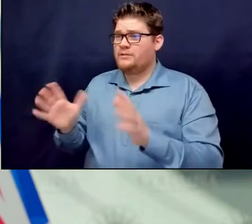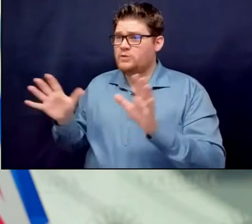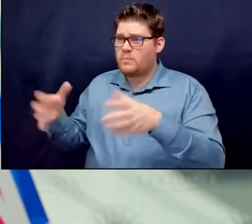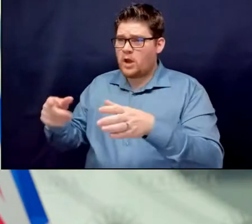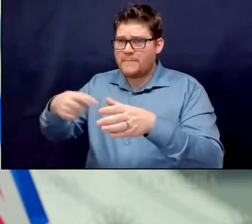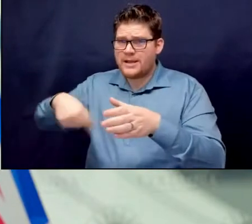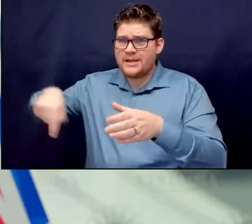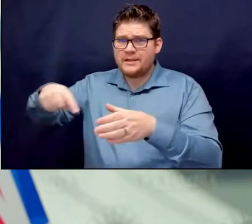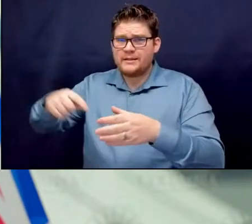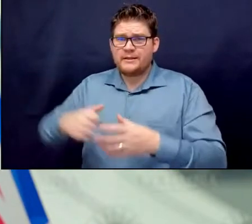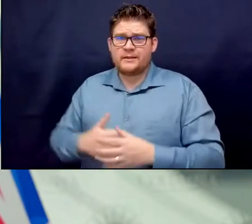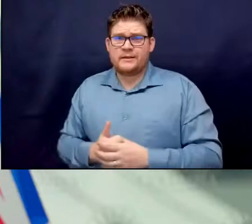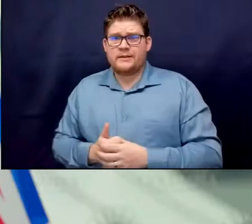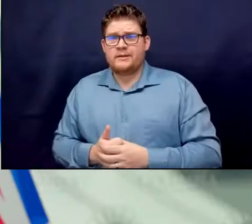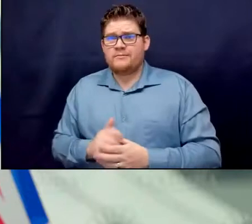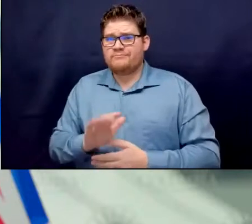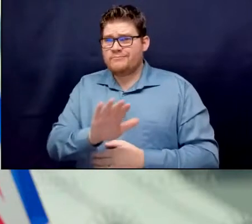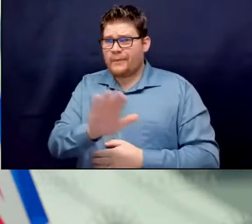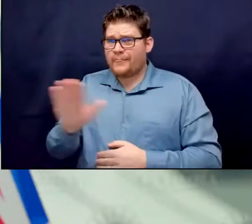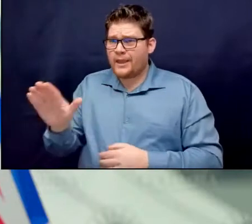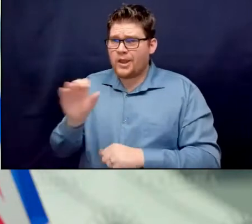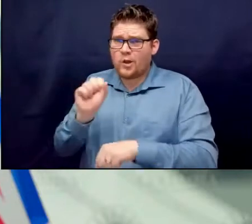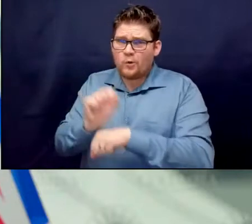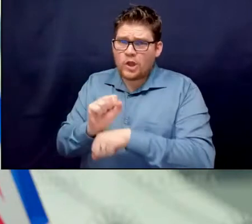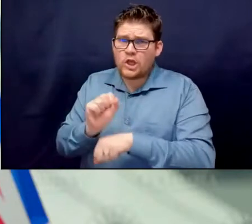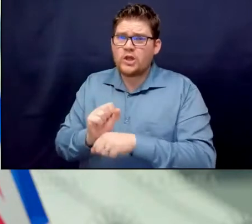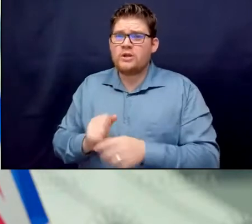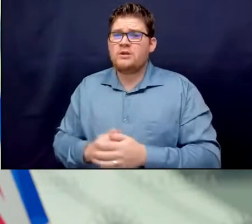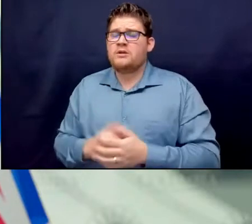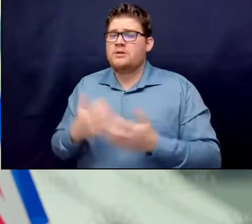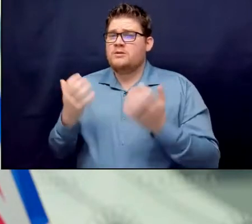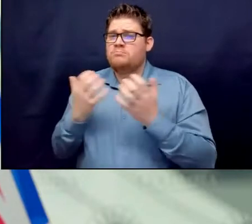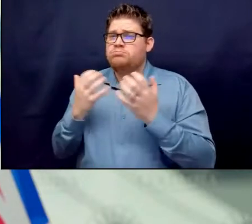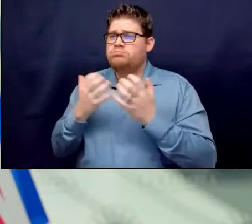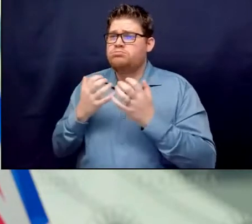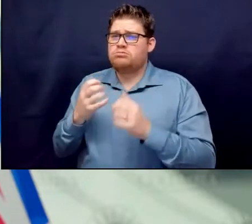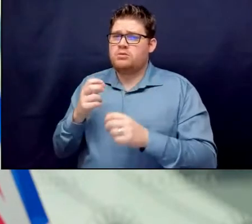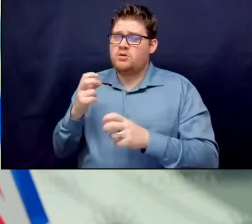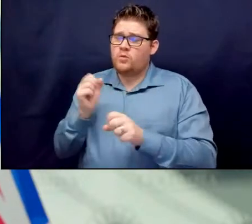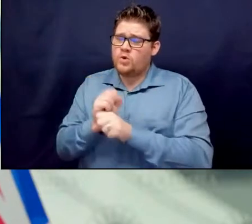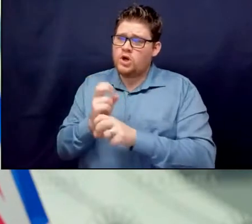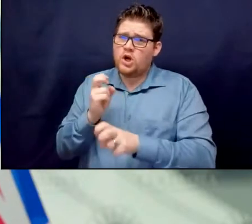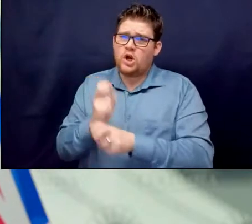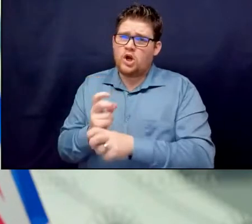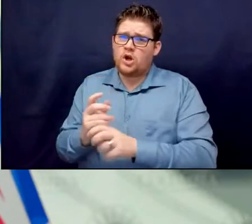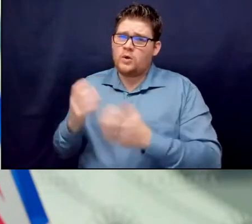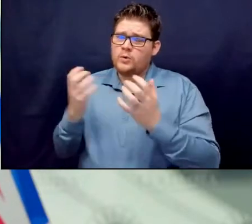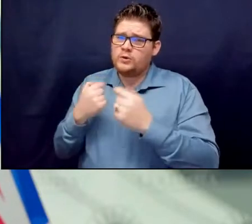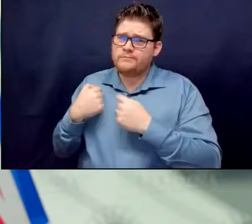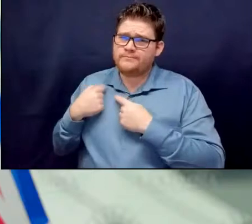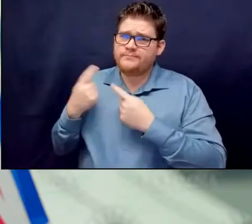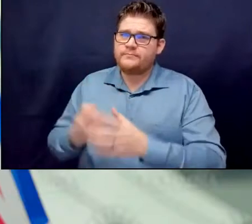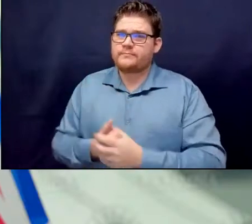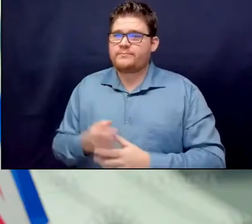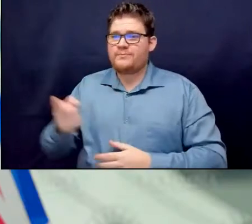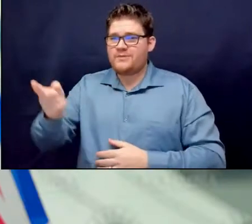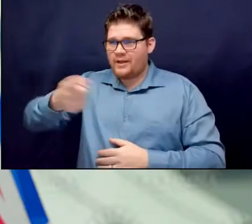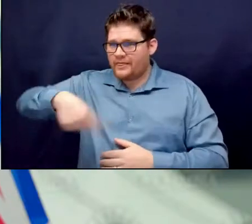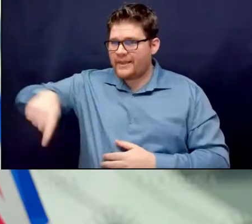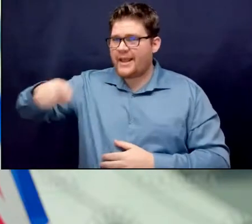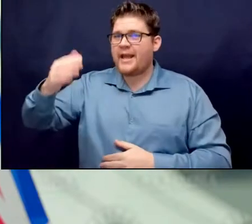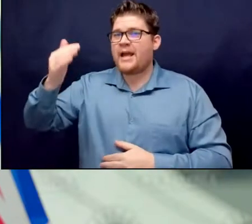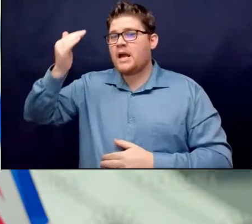in the impact on long-term care, and that impact can be profound. I can tell you that personally, how profound it